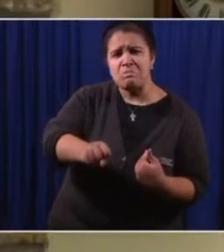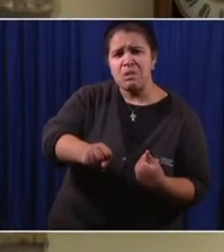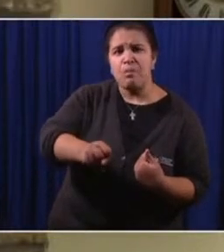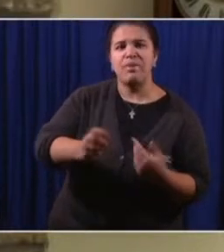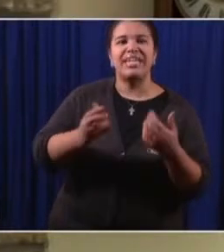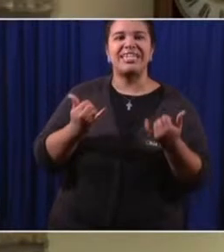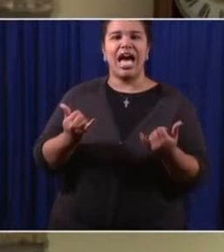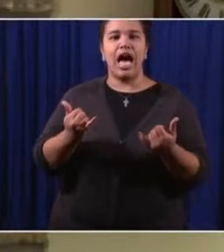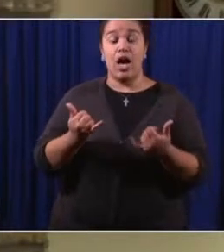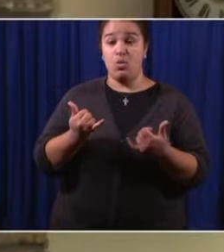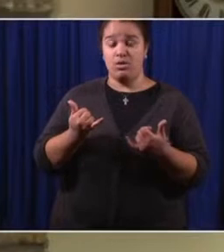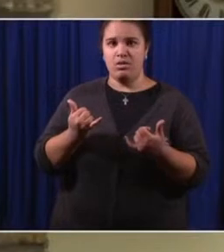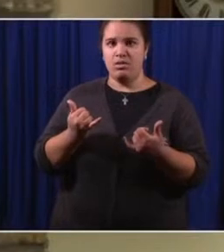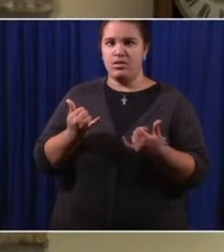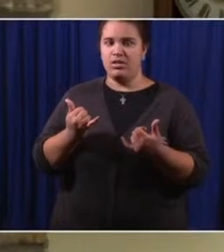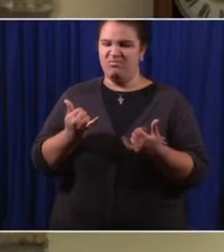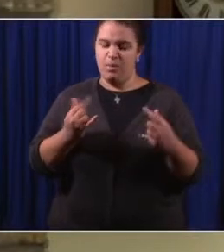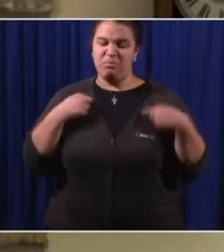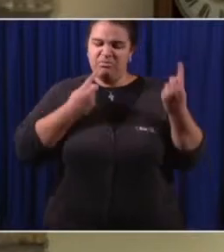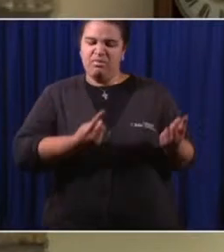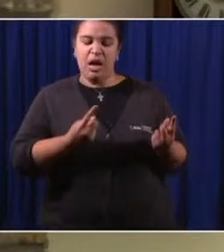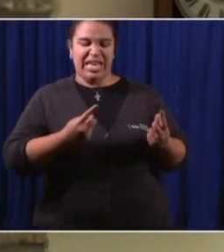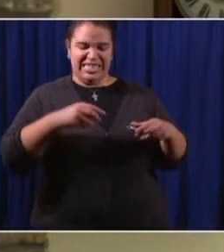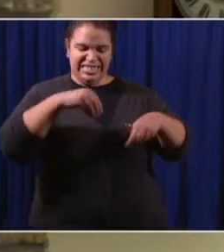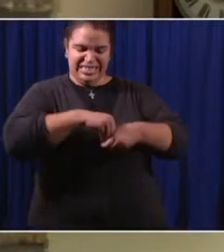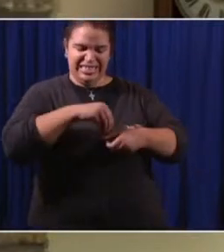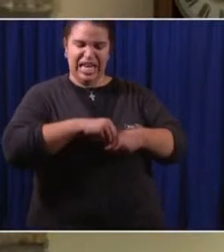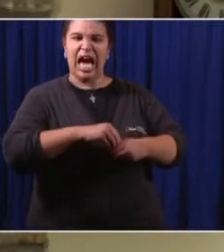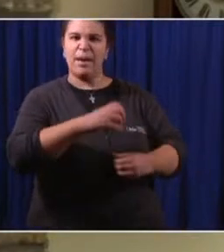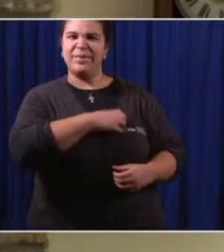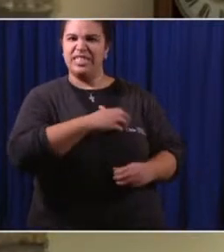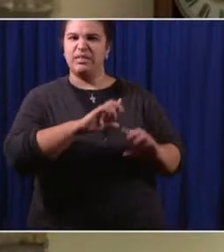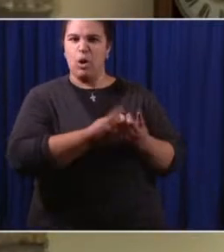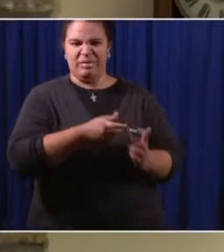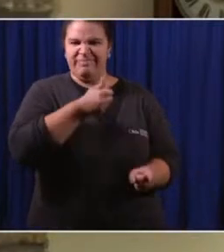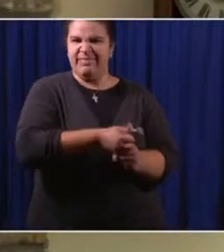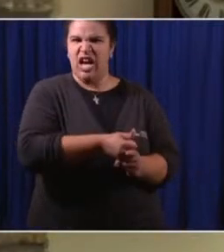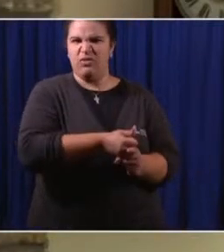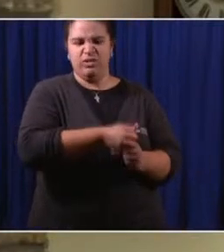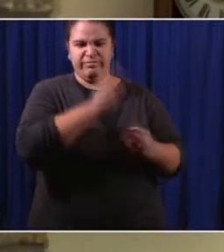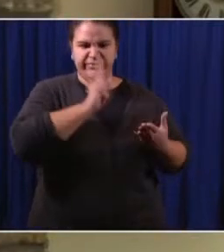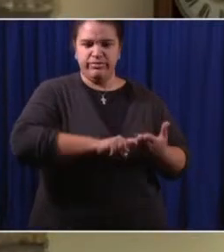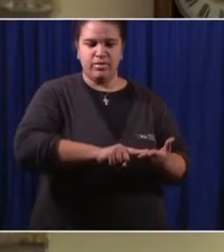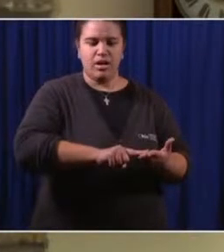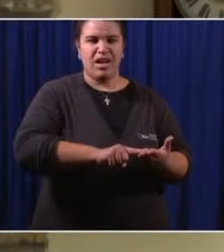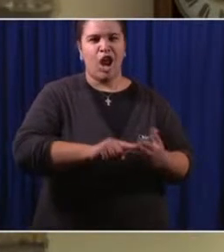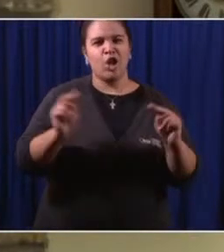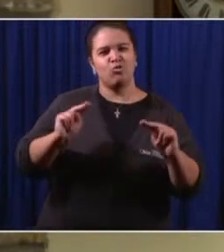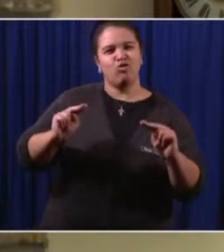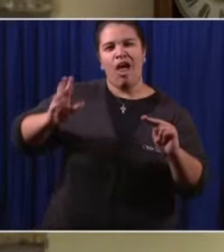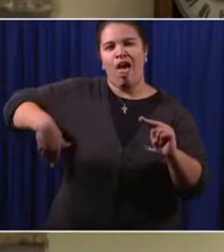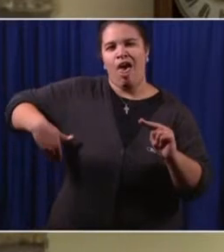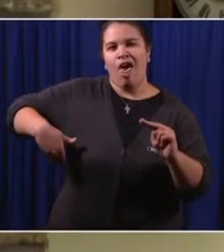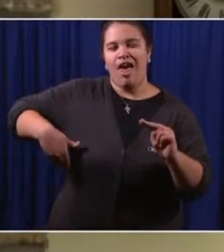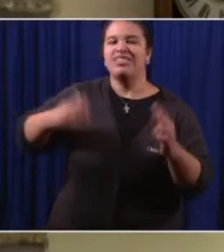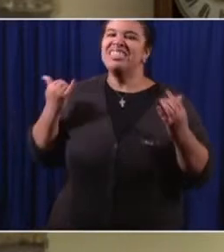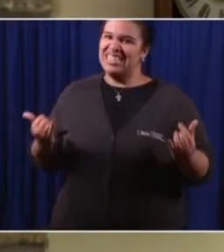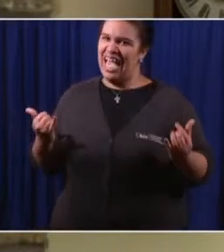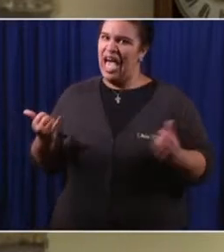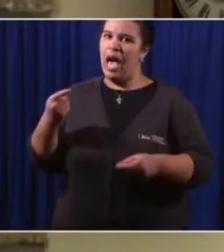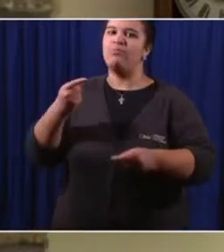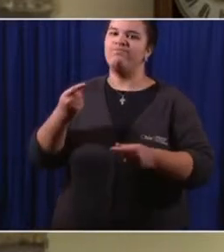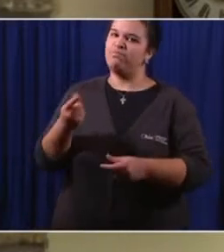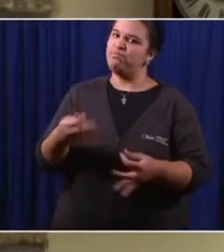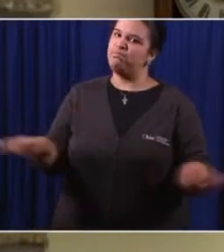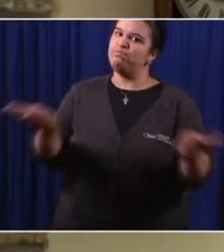be done outside that particular police department. I think that is appropriate. So there's a lot of other